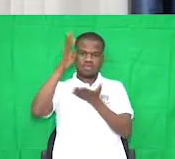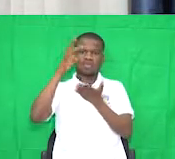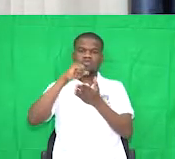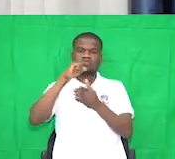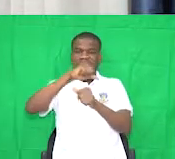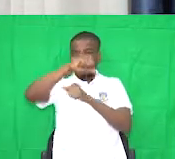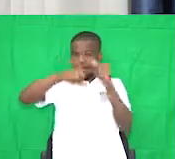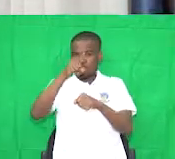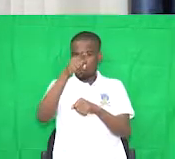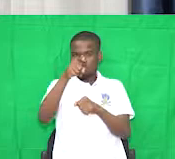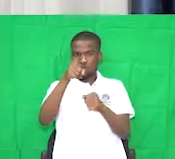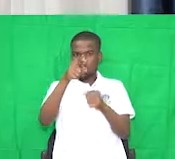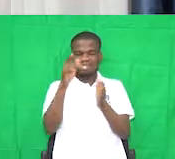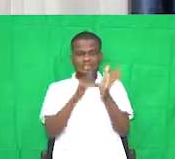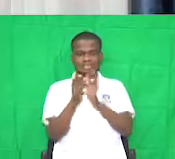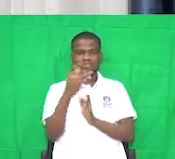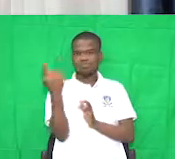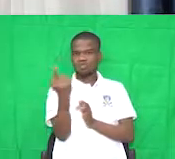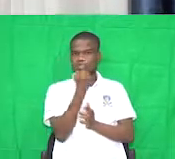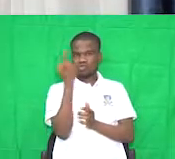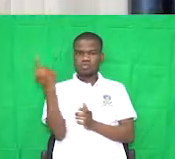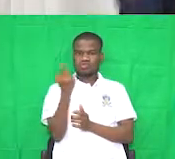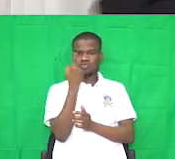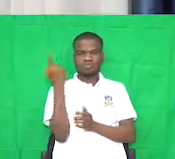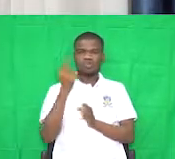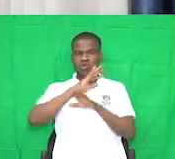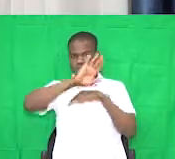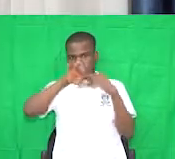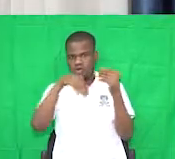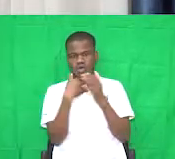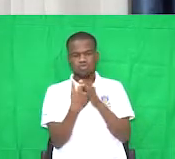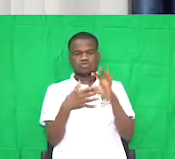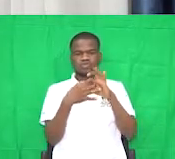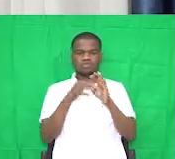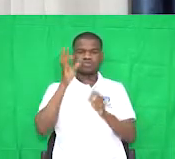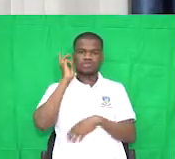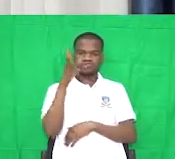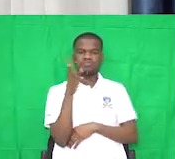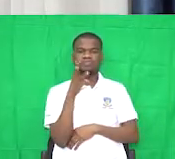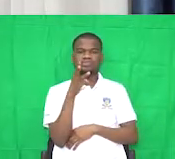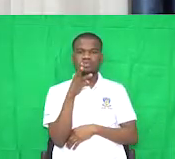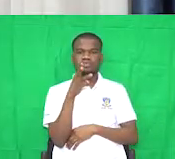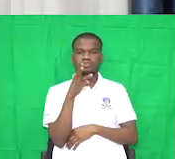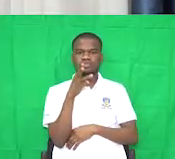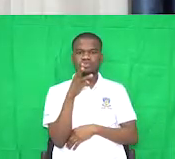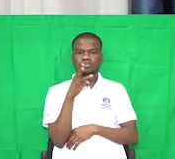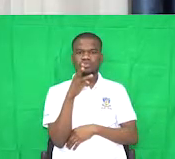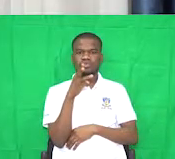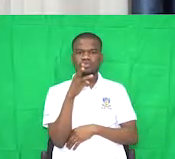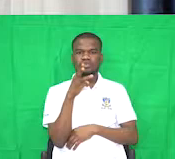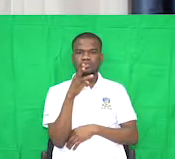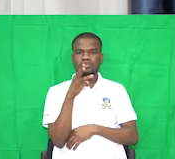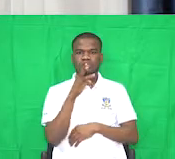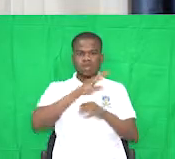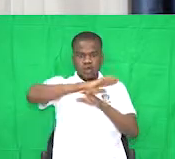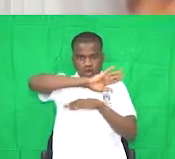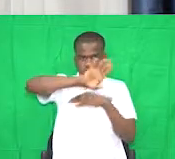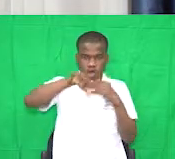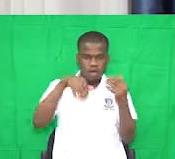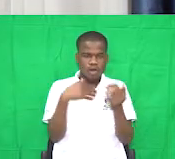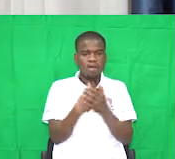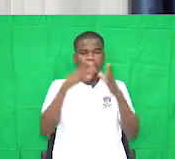about Jesus Christ. If you put Jesus at the center, the world will come together. Say, we are sifunina.